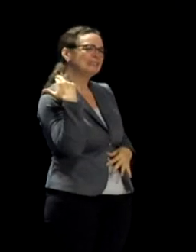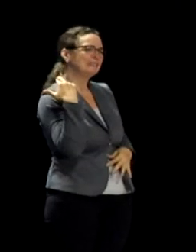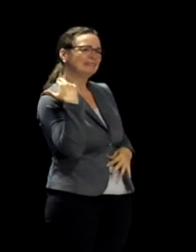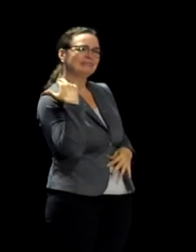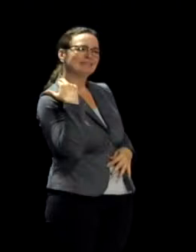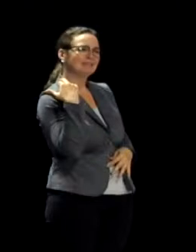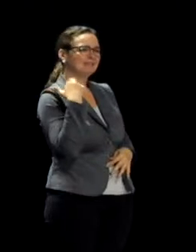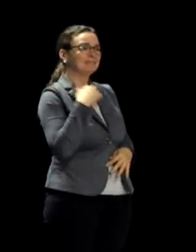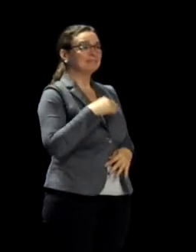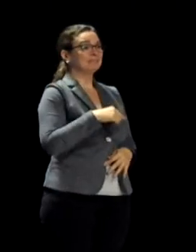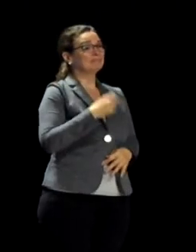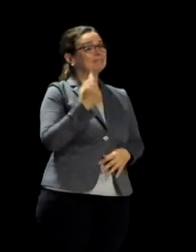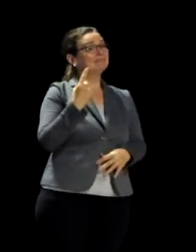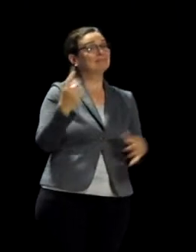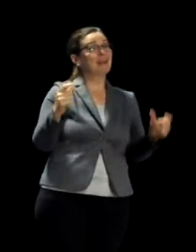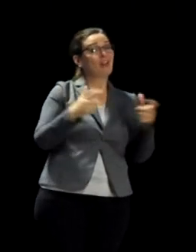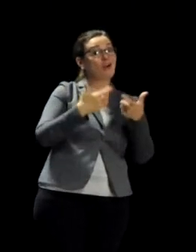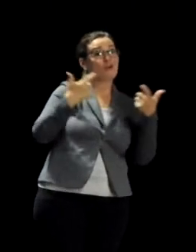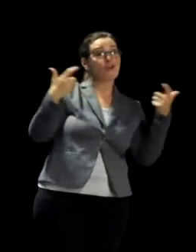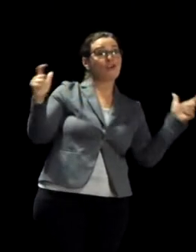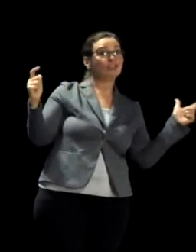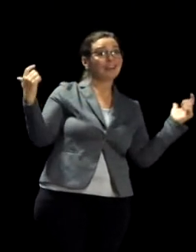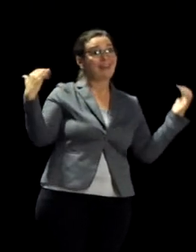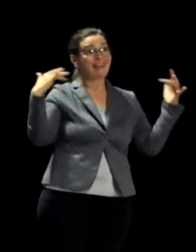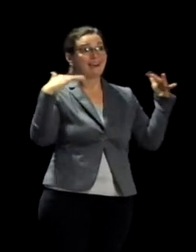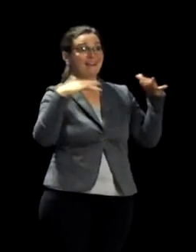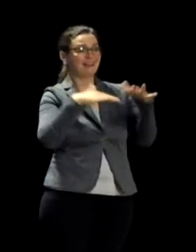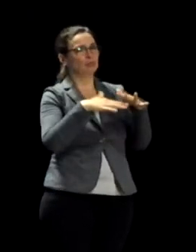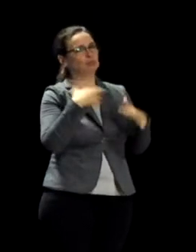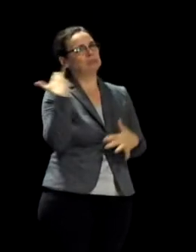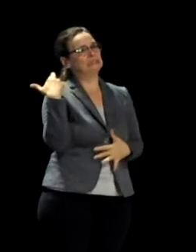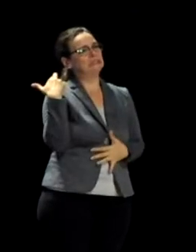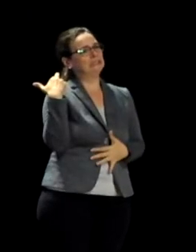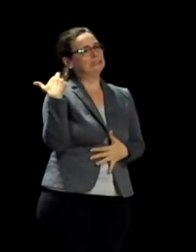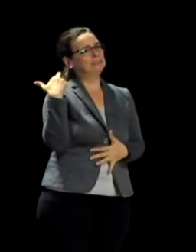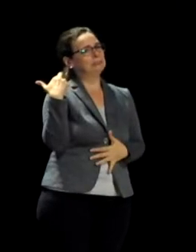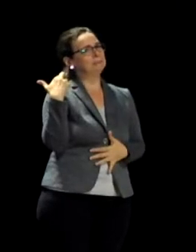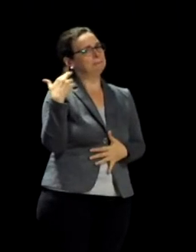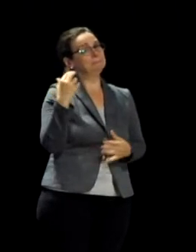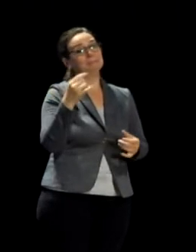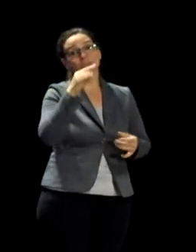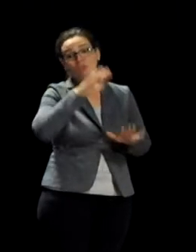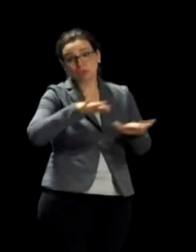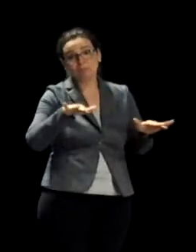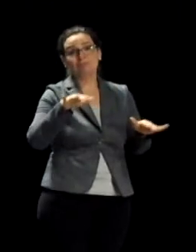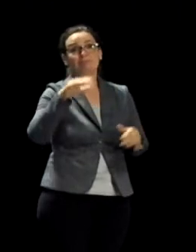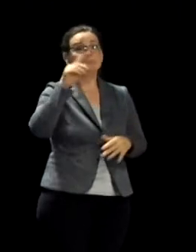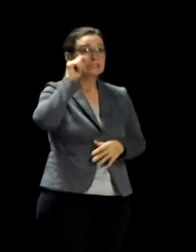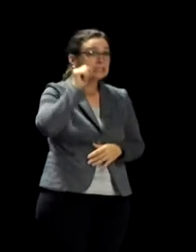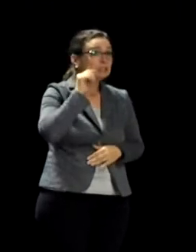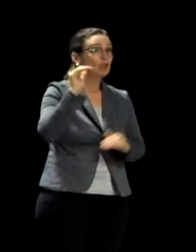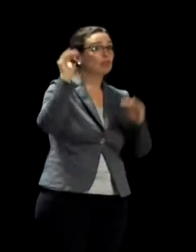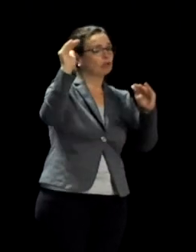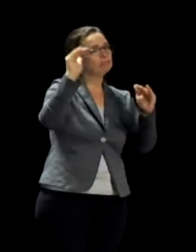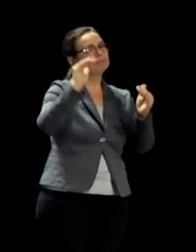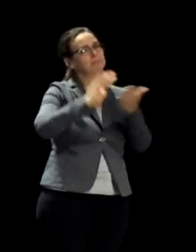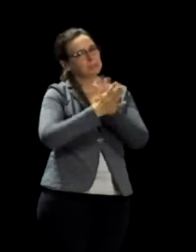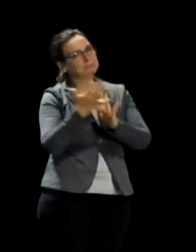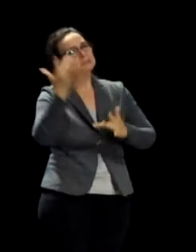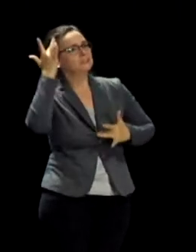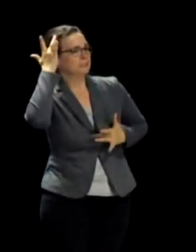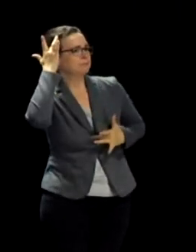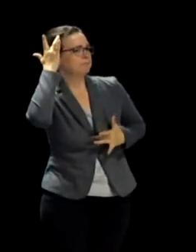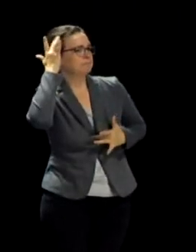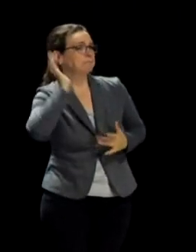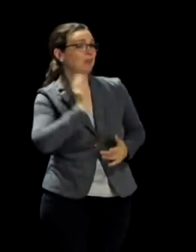a large gathering in normal times, comparatively speaking. In COVID-19, it's a large gathering. So having large gatherings, if you're going